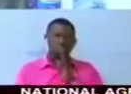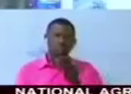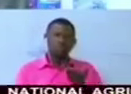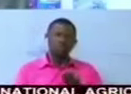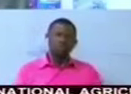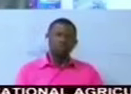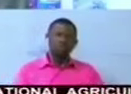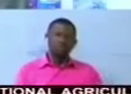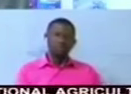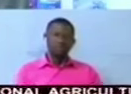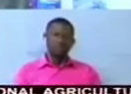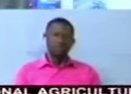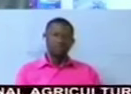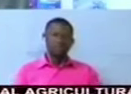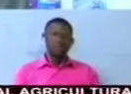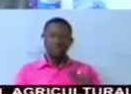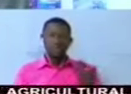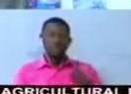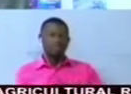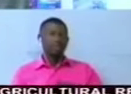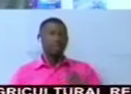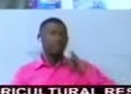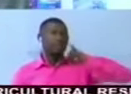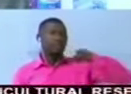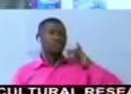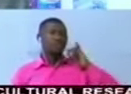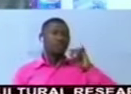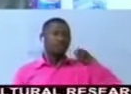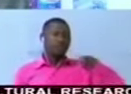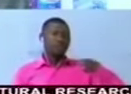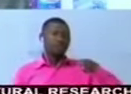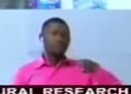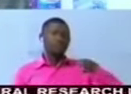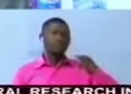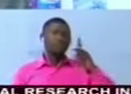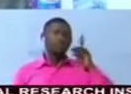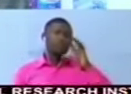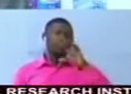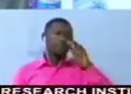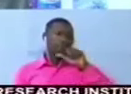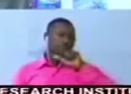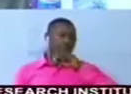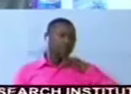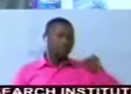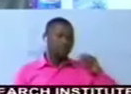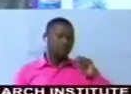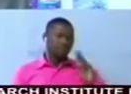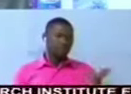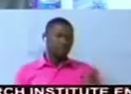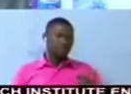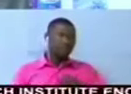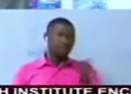Jim Drame. Then Jim Drame. Ak Saw ci bopam. And Saw himself.